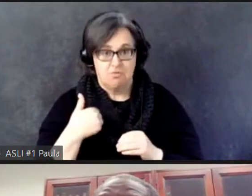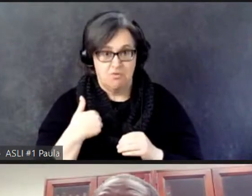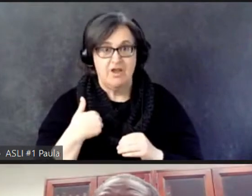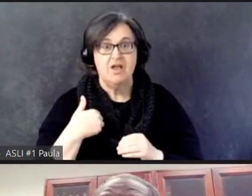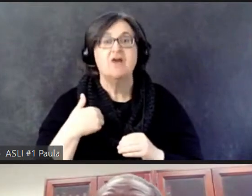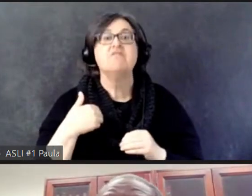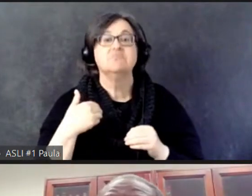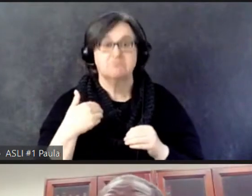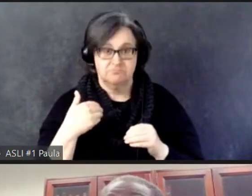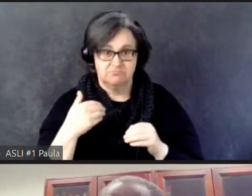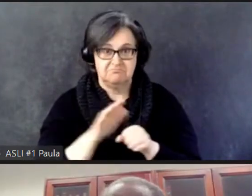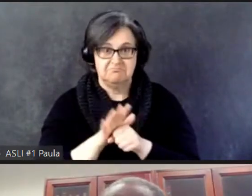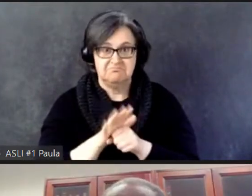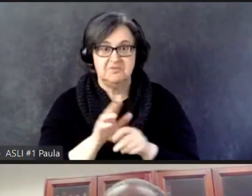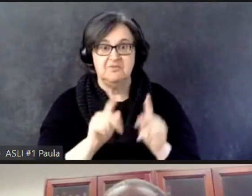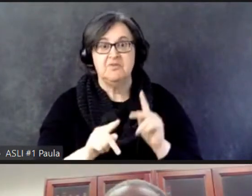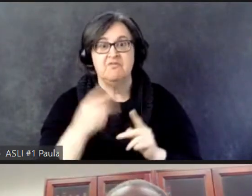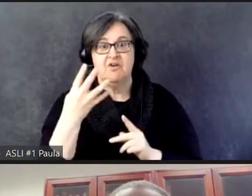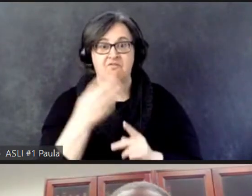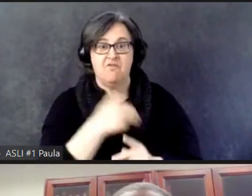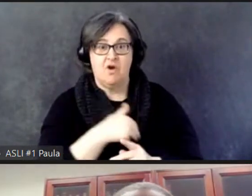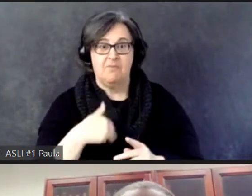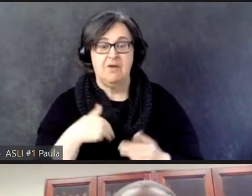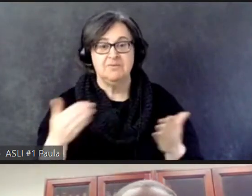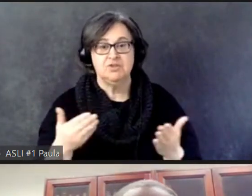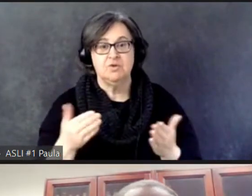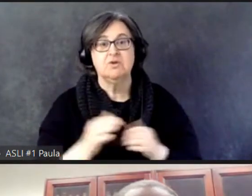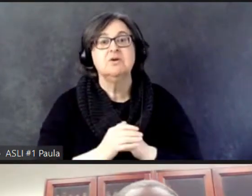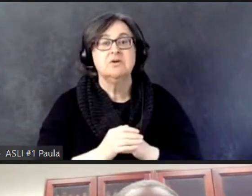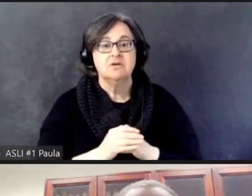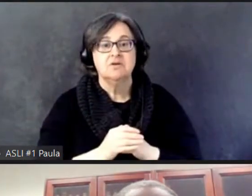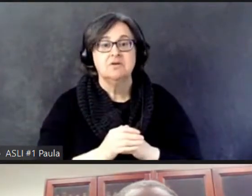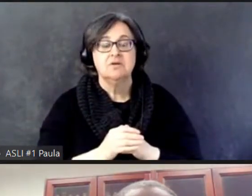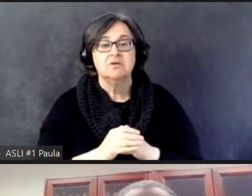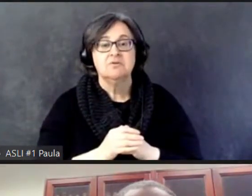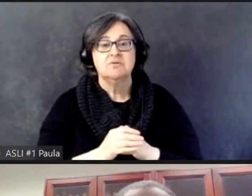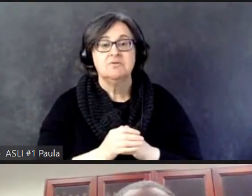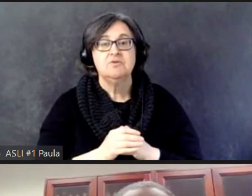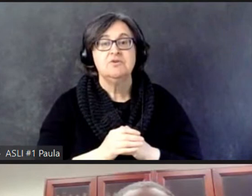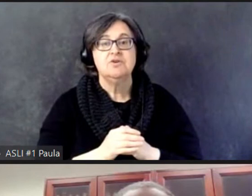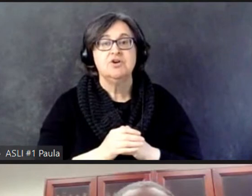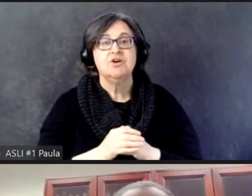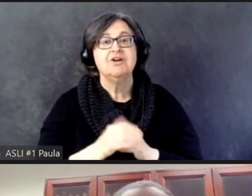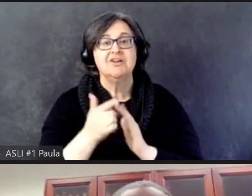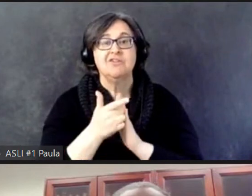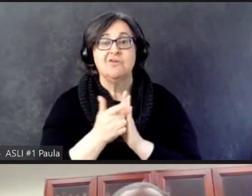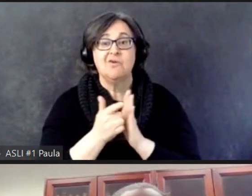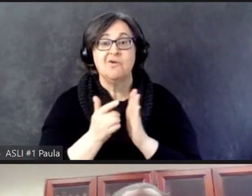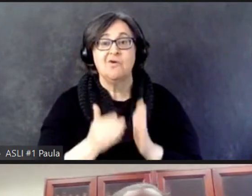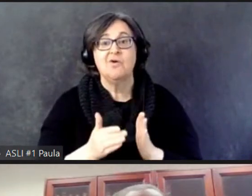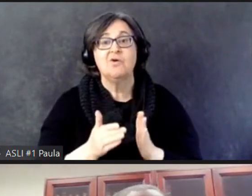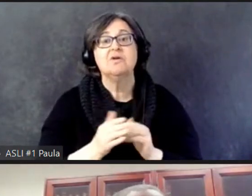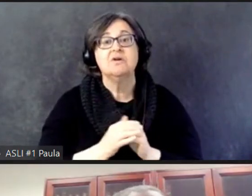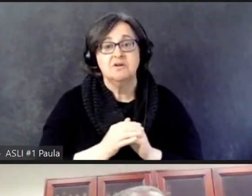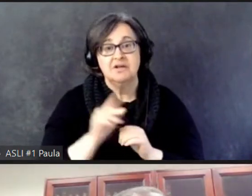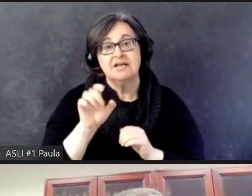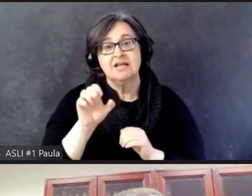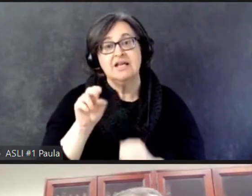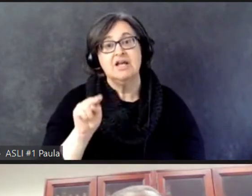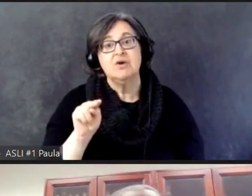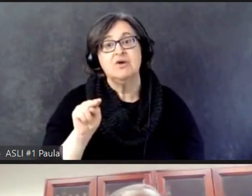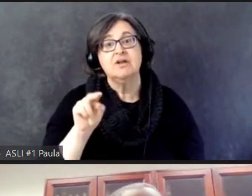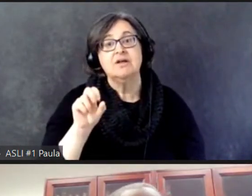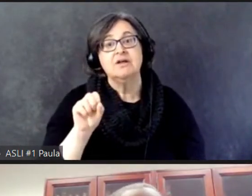committee with 4 members present, and let the record show that General Counsel Karen Simons and